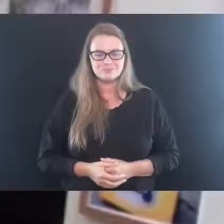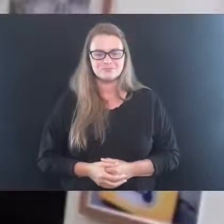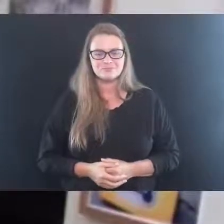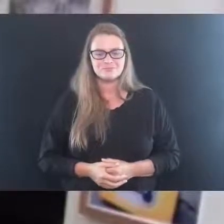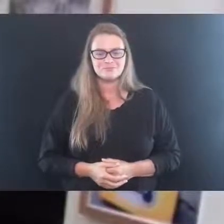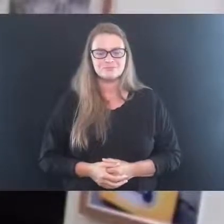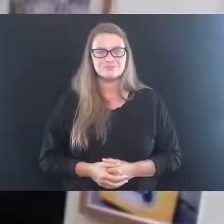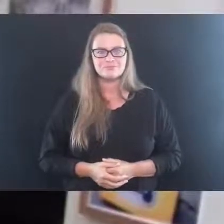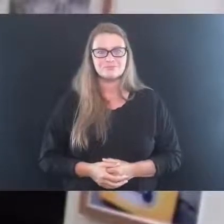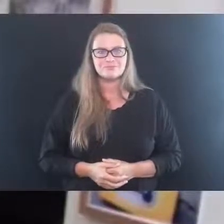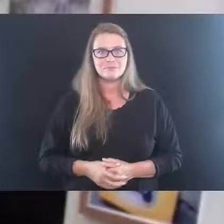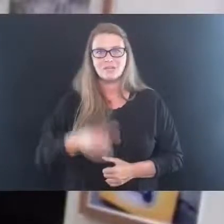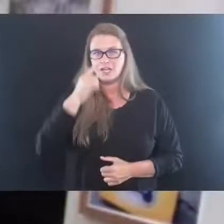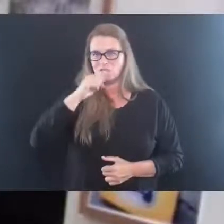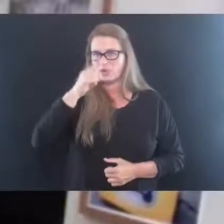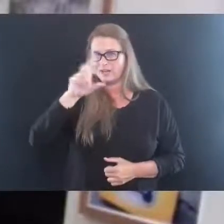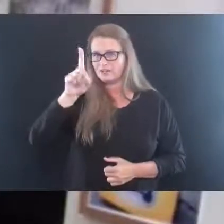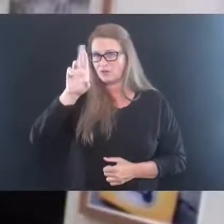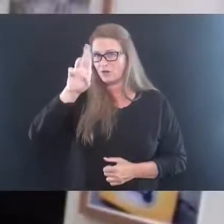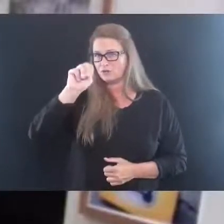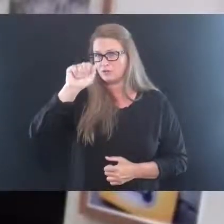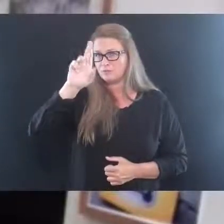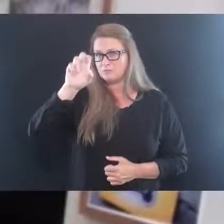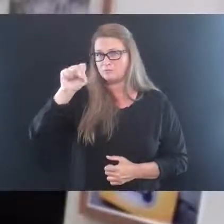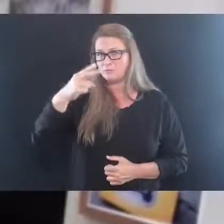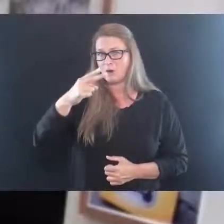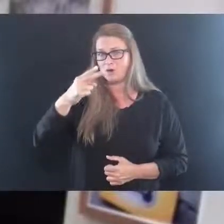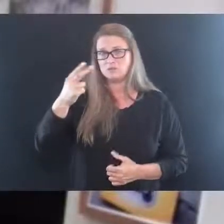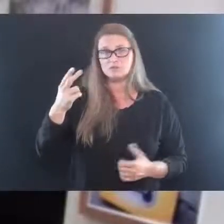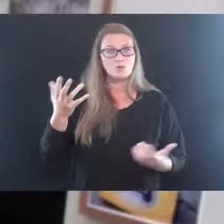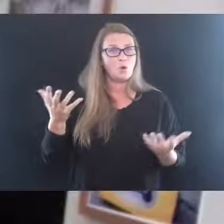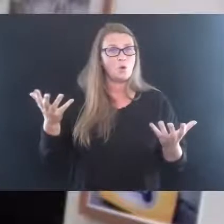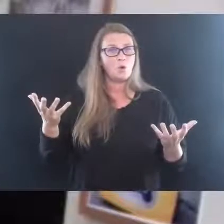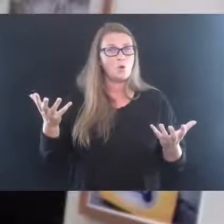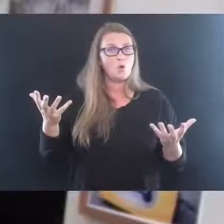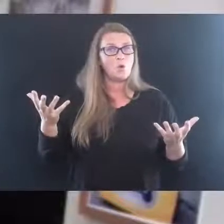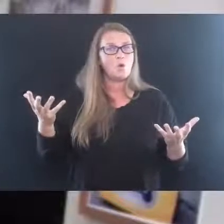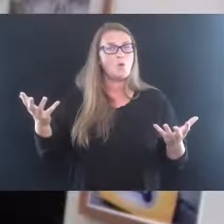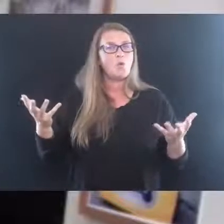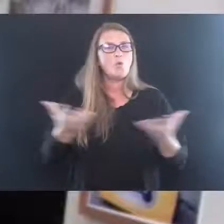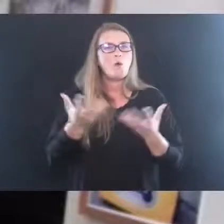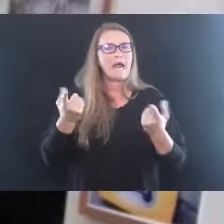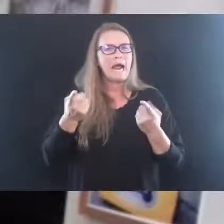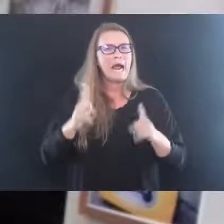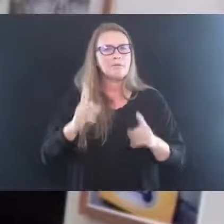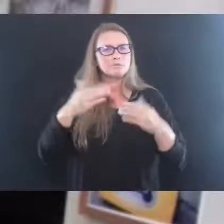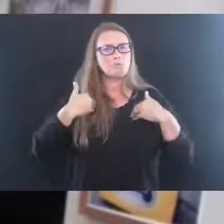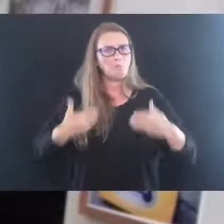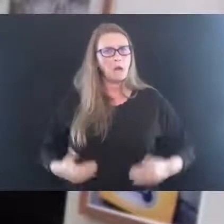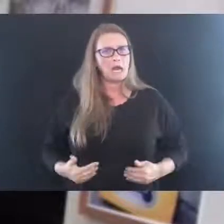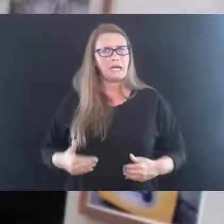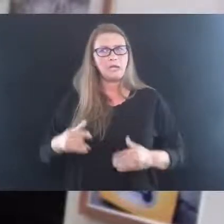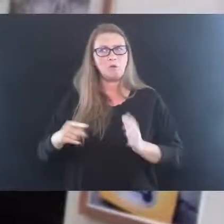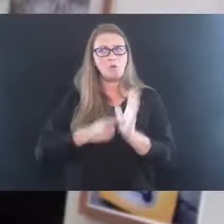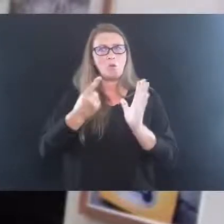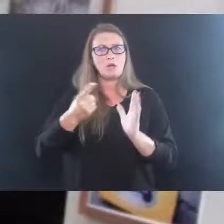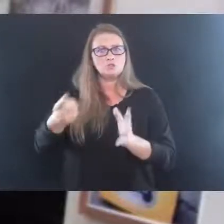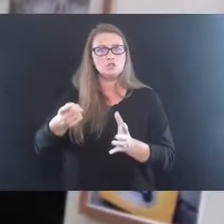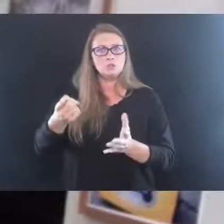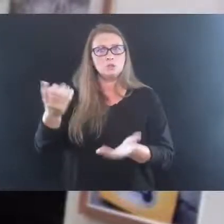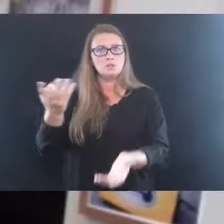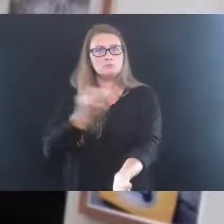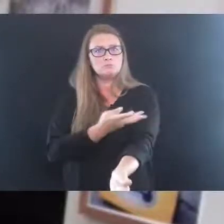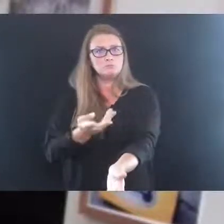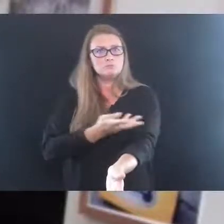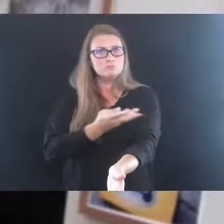Marsh, could you walk us through what someone can expect after receiving the monoclonal antibody treatment? You just described it as passive,